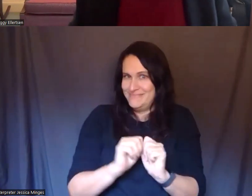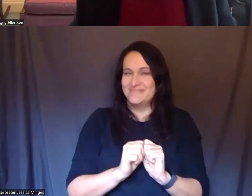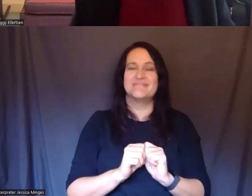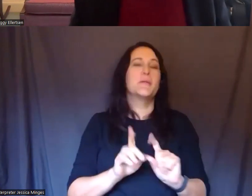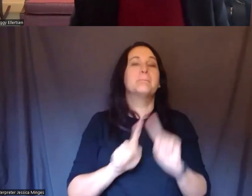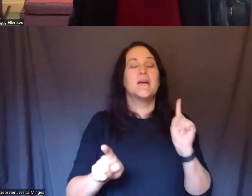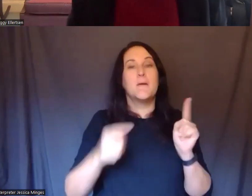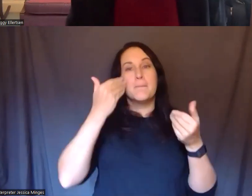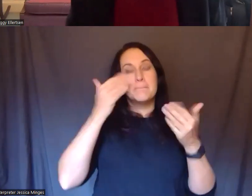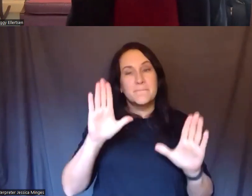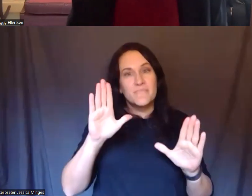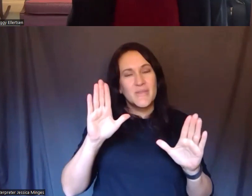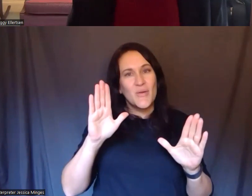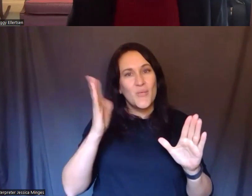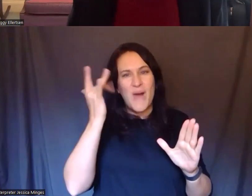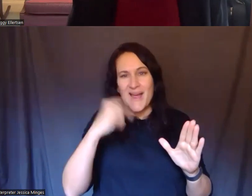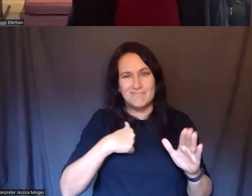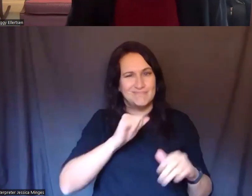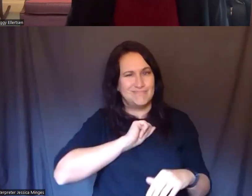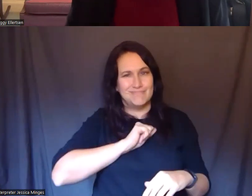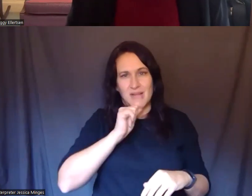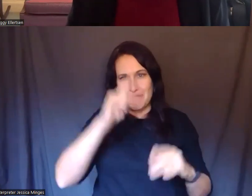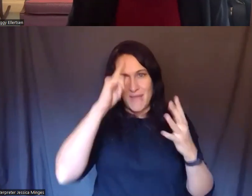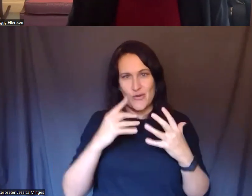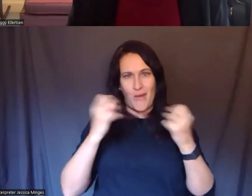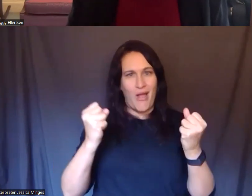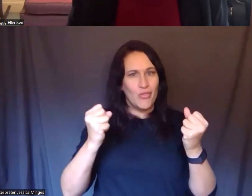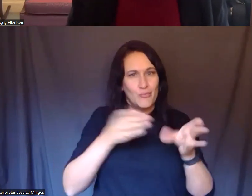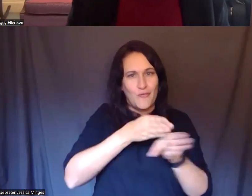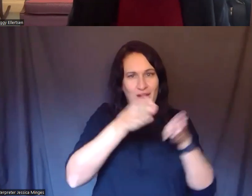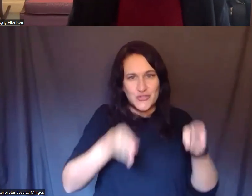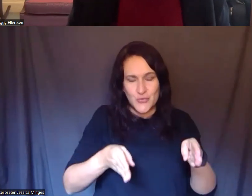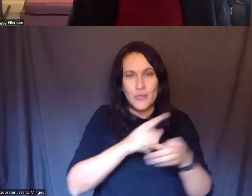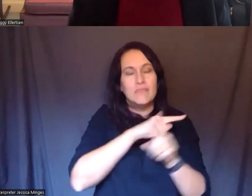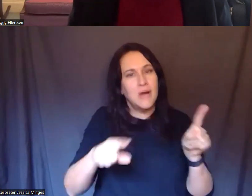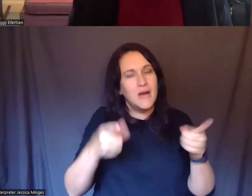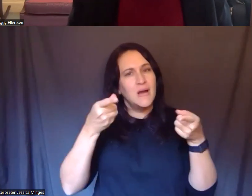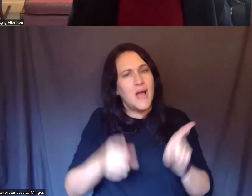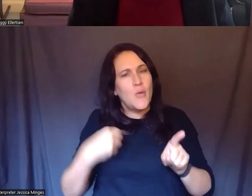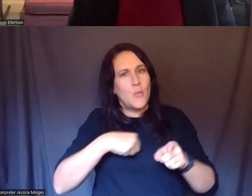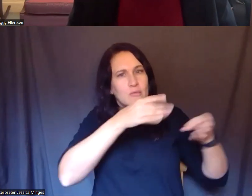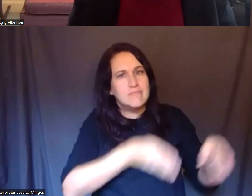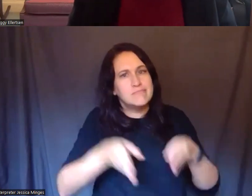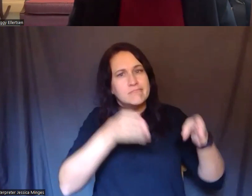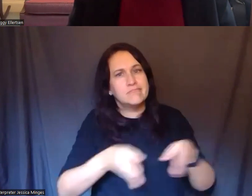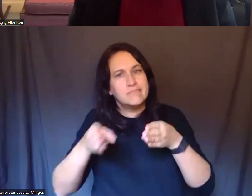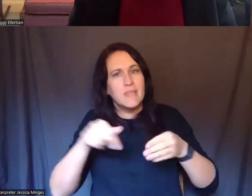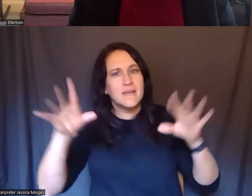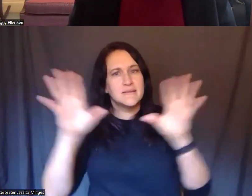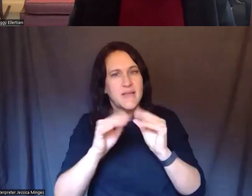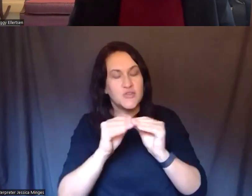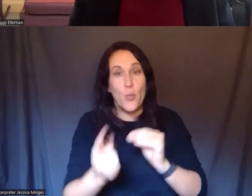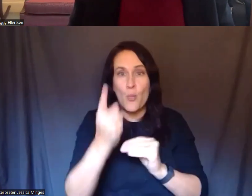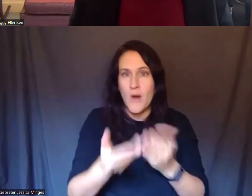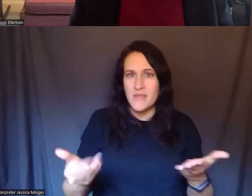I don't know because I'm not a mental health professional, but when we were planning this session, one of the things that